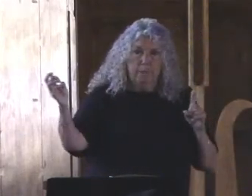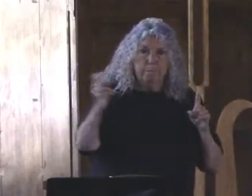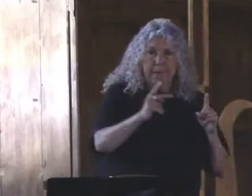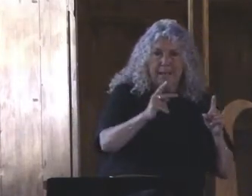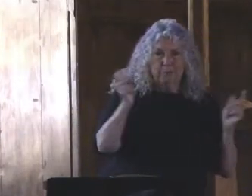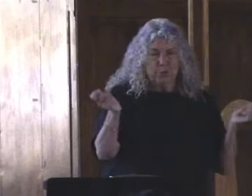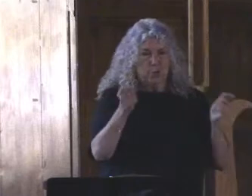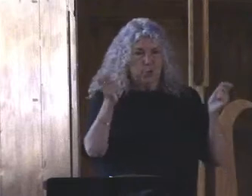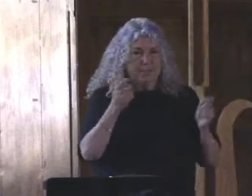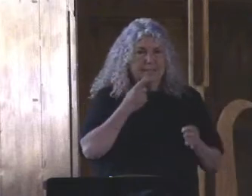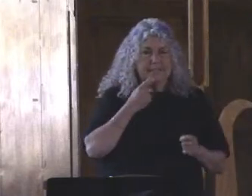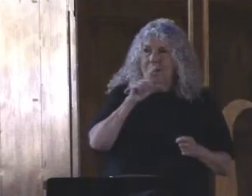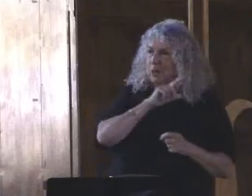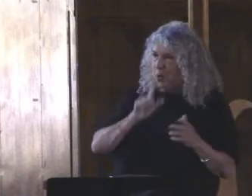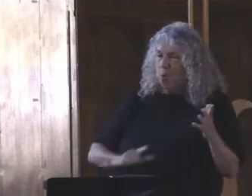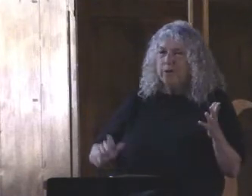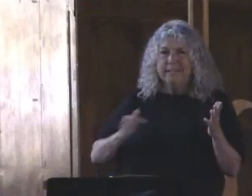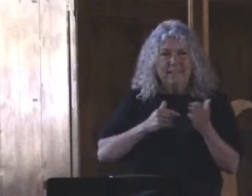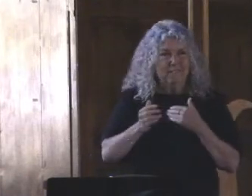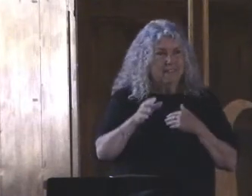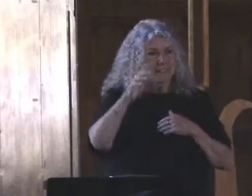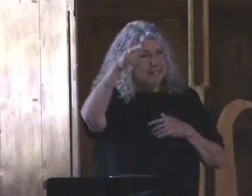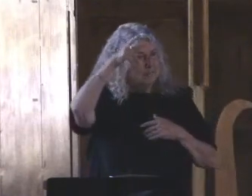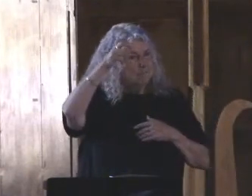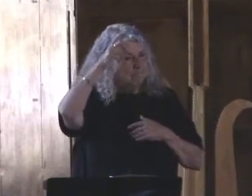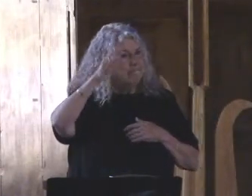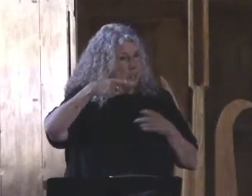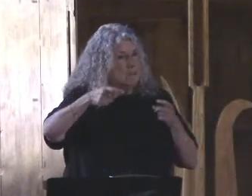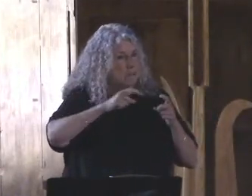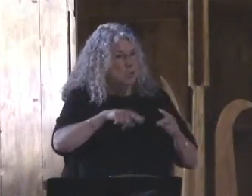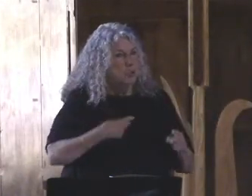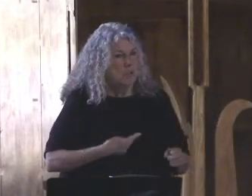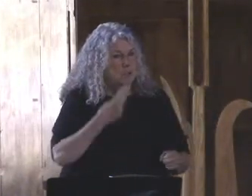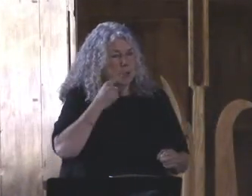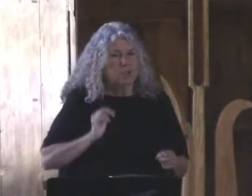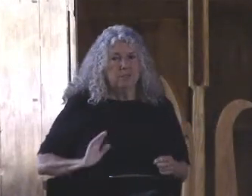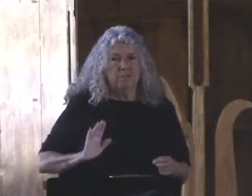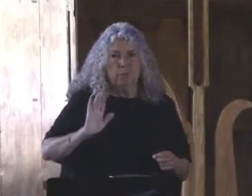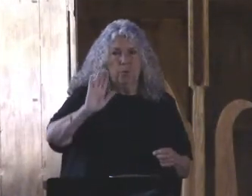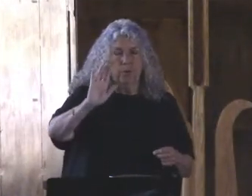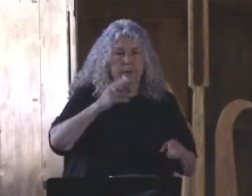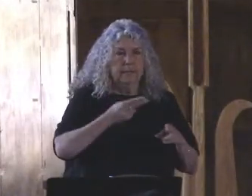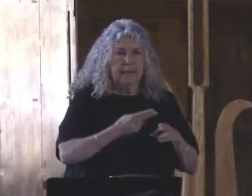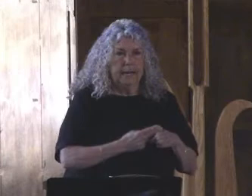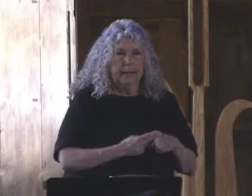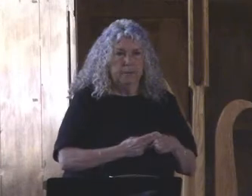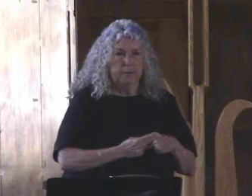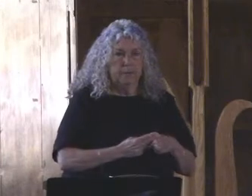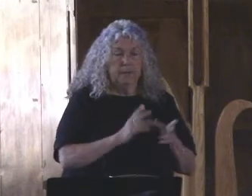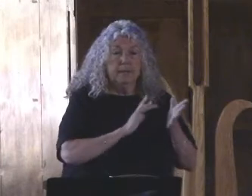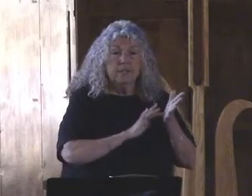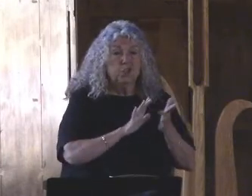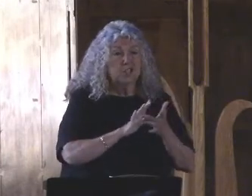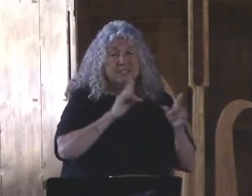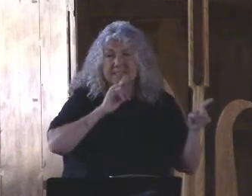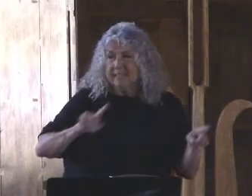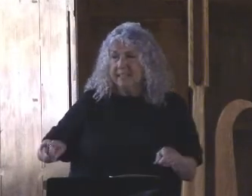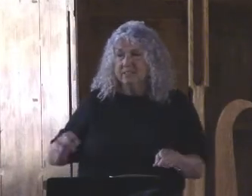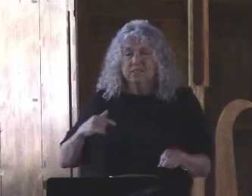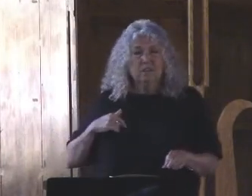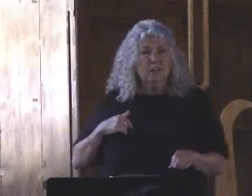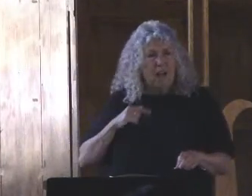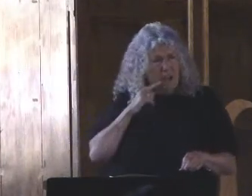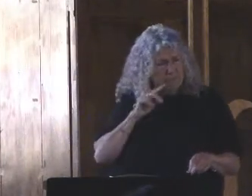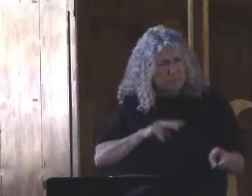returned rejoicing and said, Lord, even the demons are subject to us because of your name. Jesus said, I